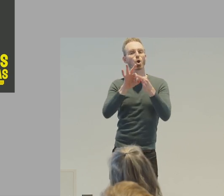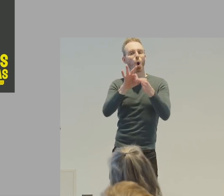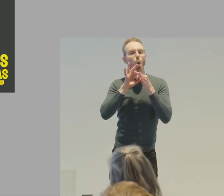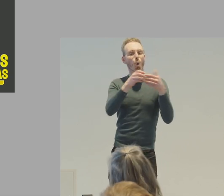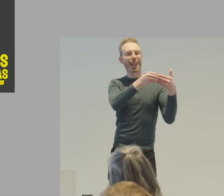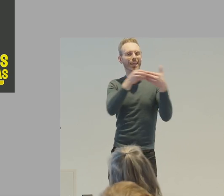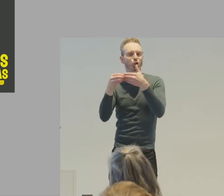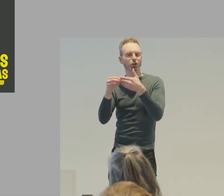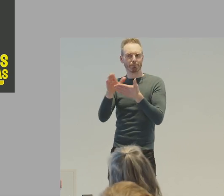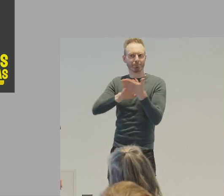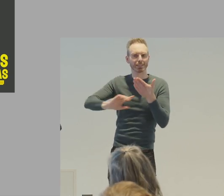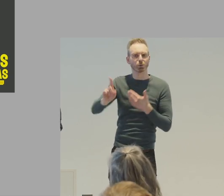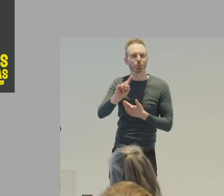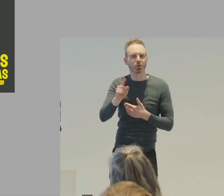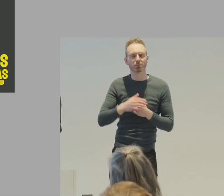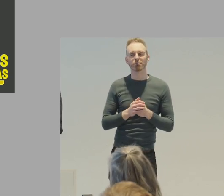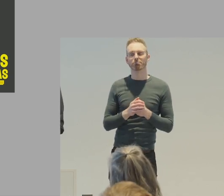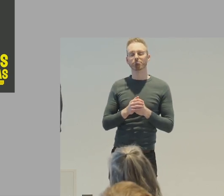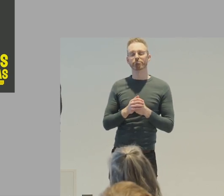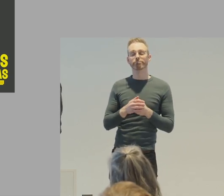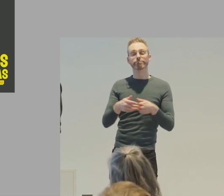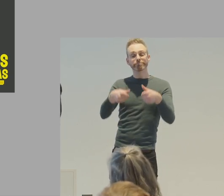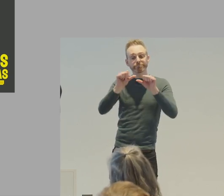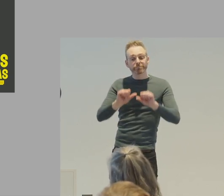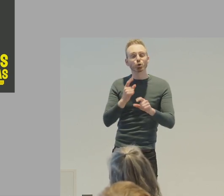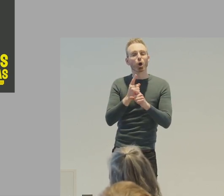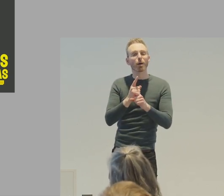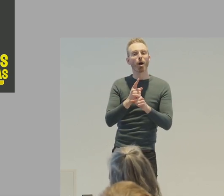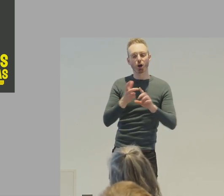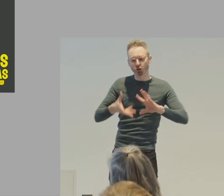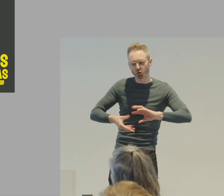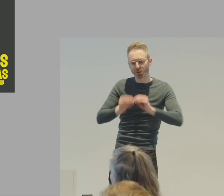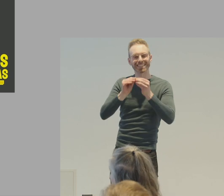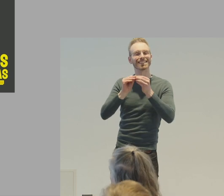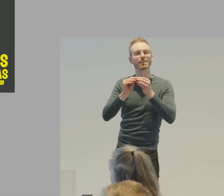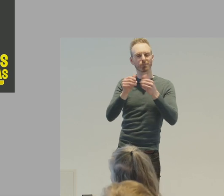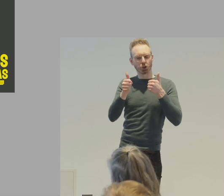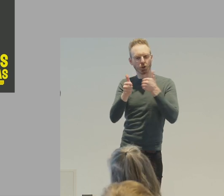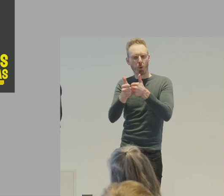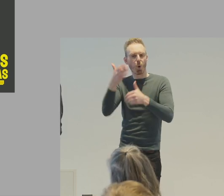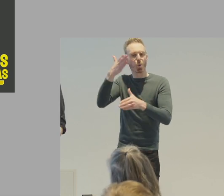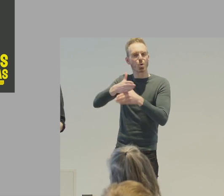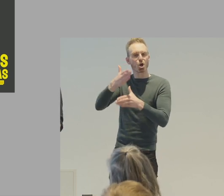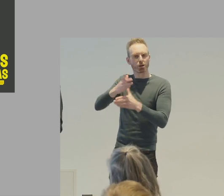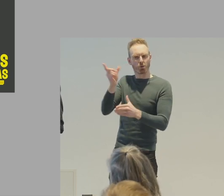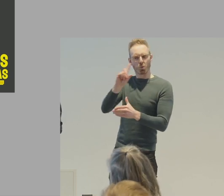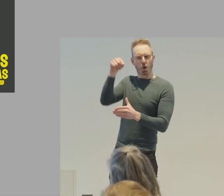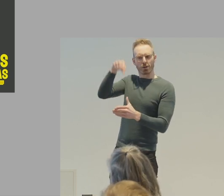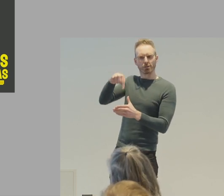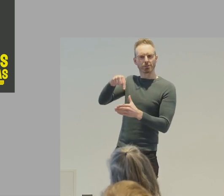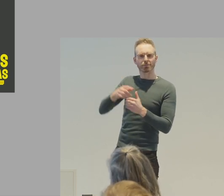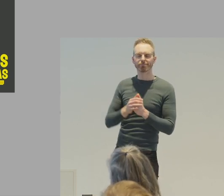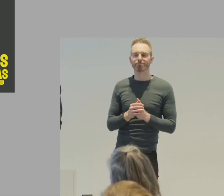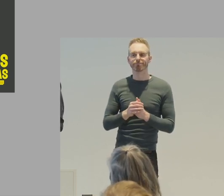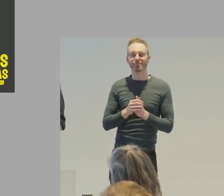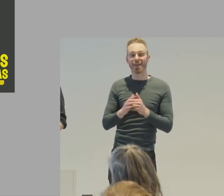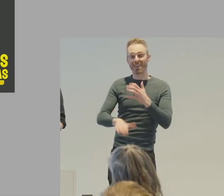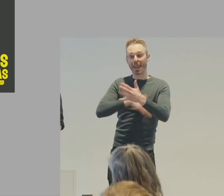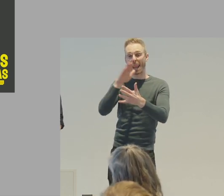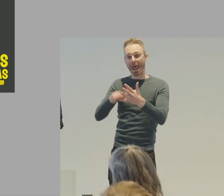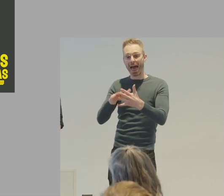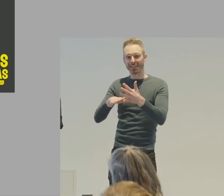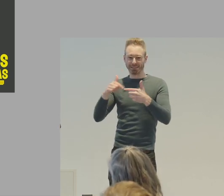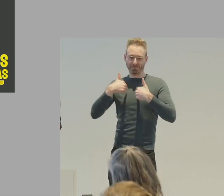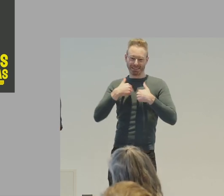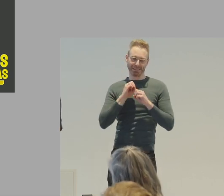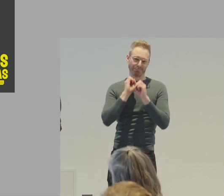creative support and what we mean by creative support workers. And lastly, again, you finish with the fun, I will talk about access to